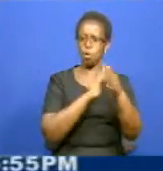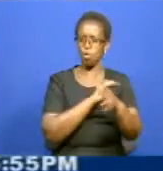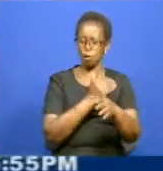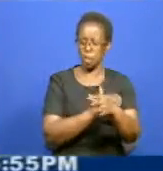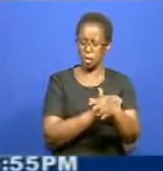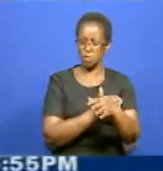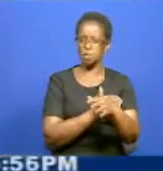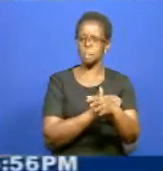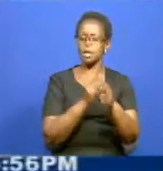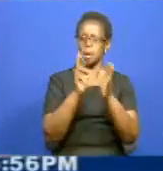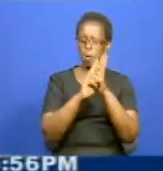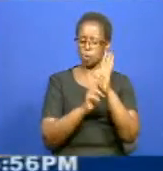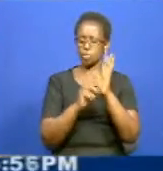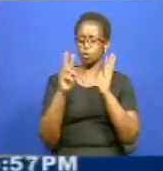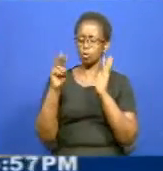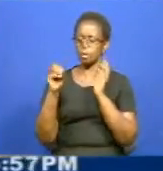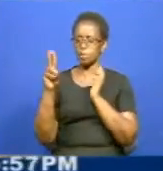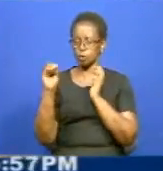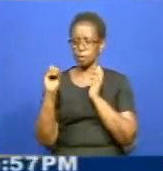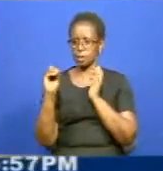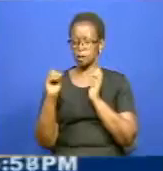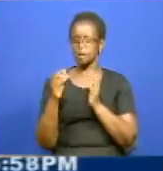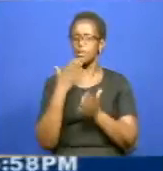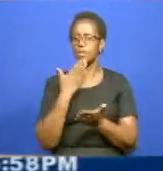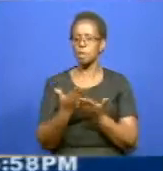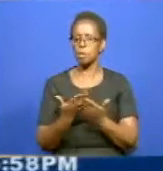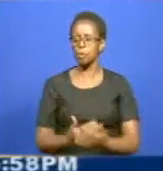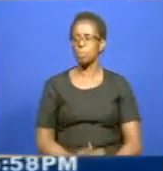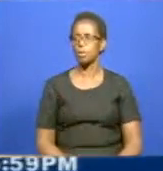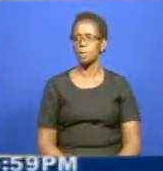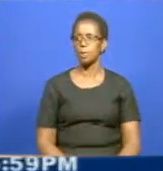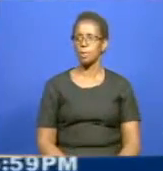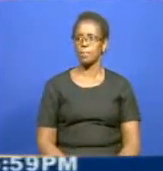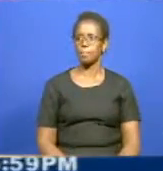Liability Regulations 2020. Thank you.